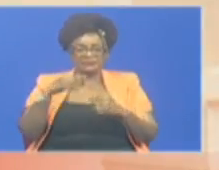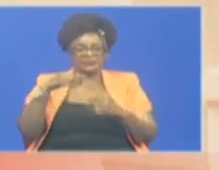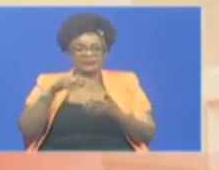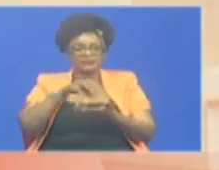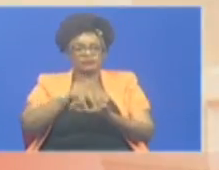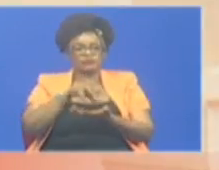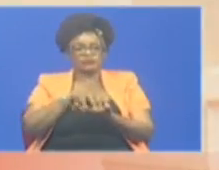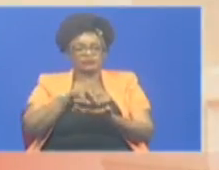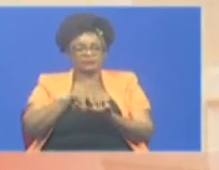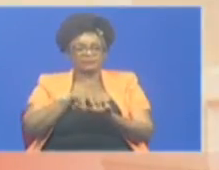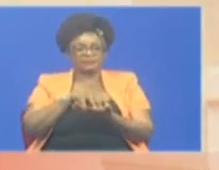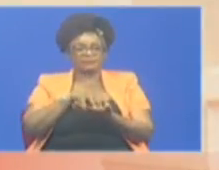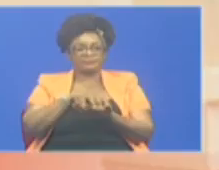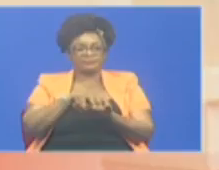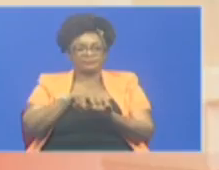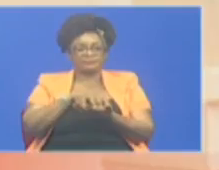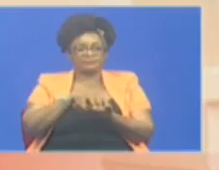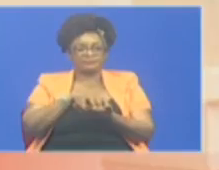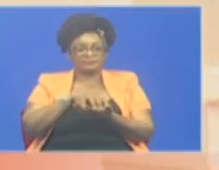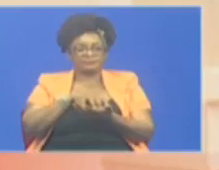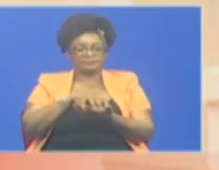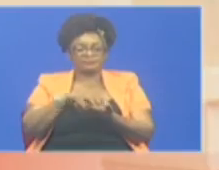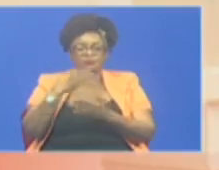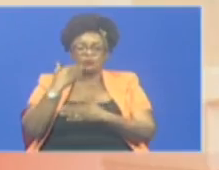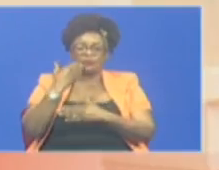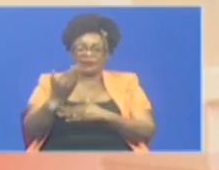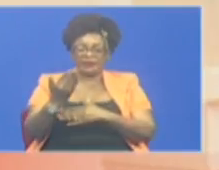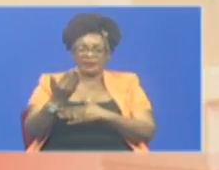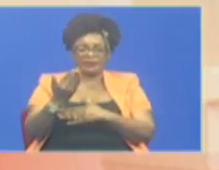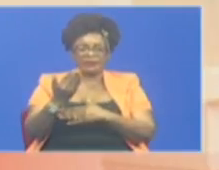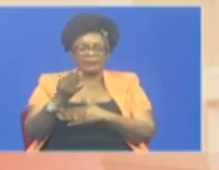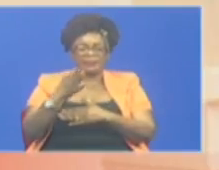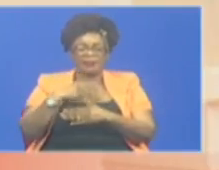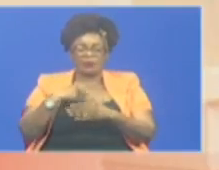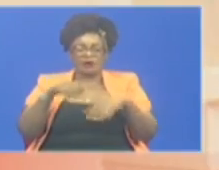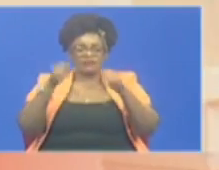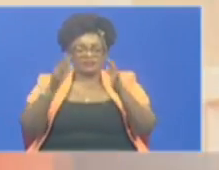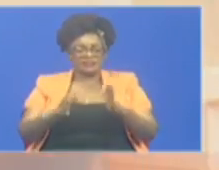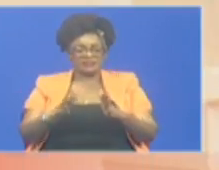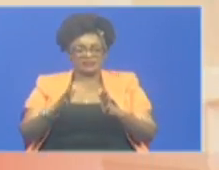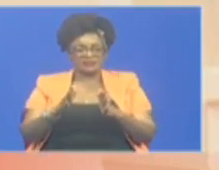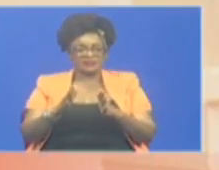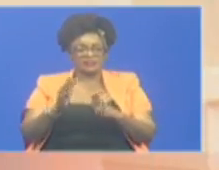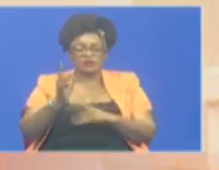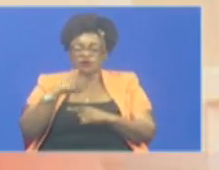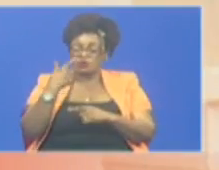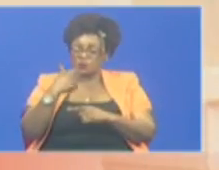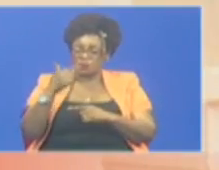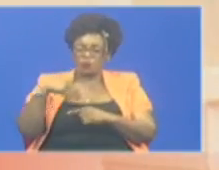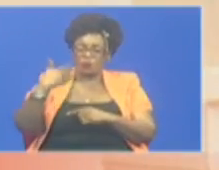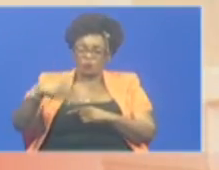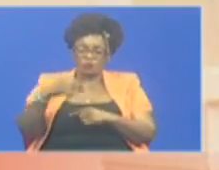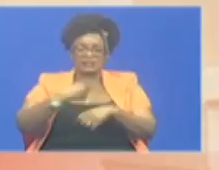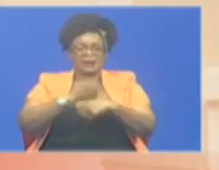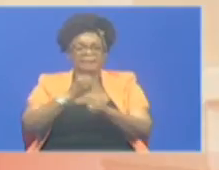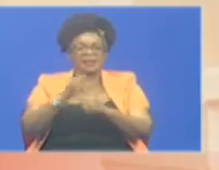We also salute our hardworking and dedicated law enforcement officers who are keeping Kenyans safe and